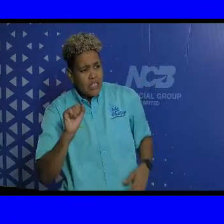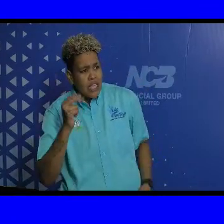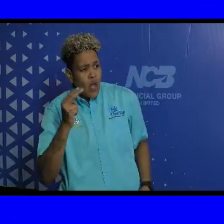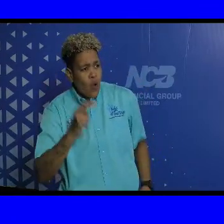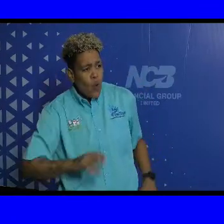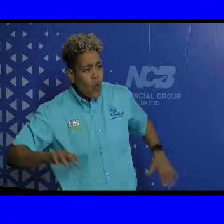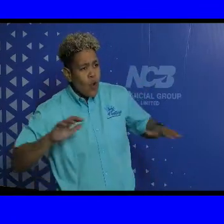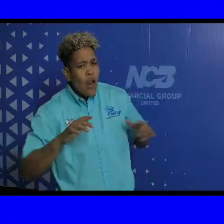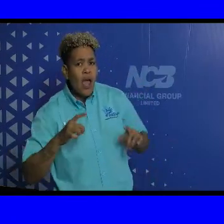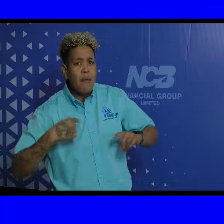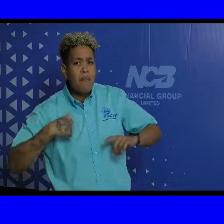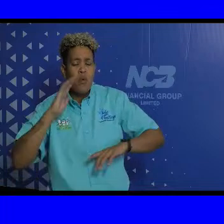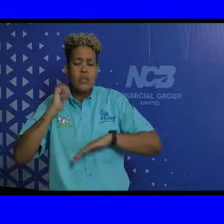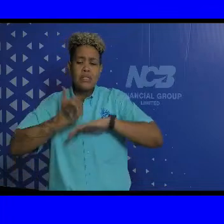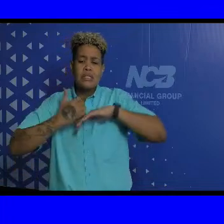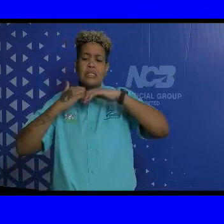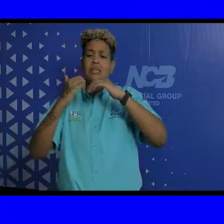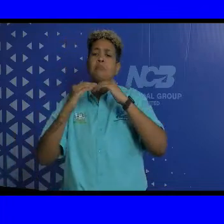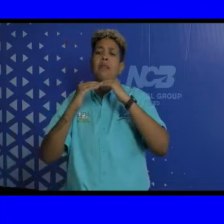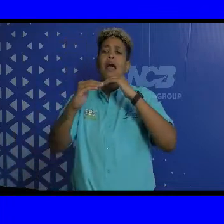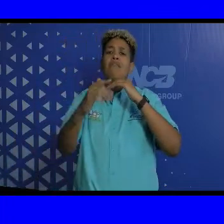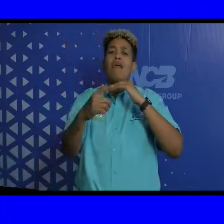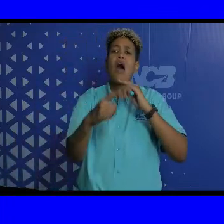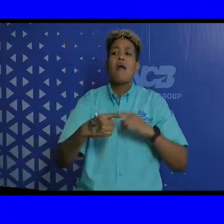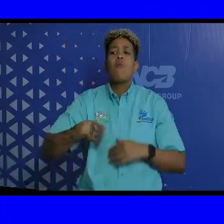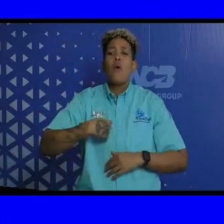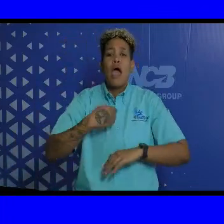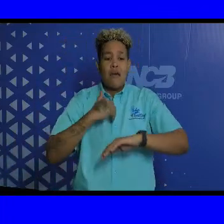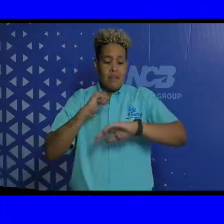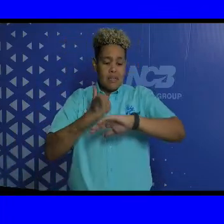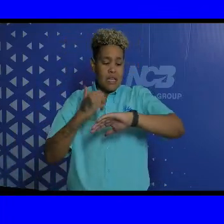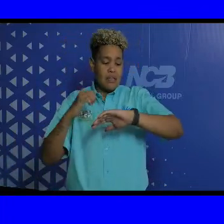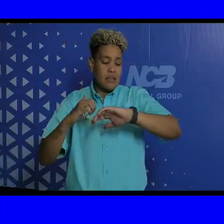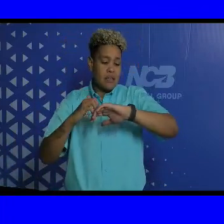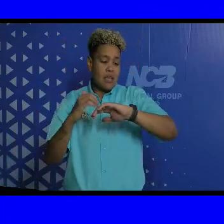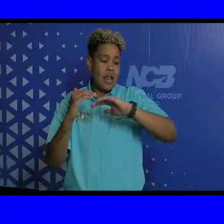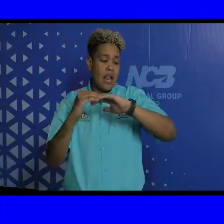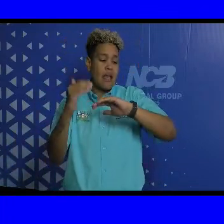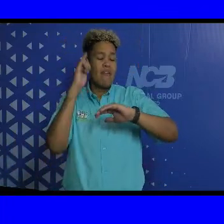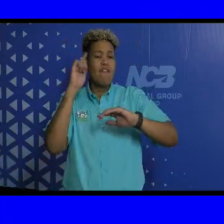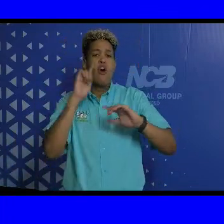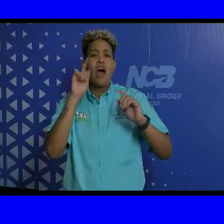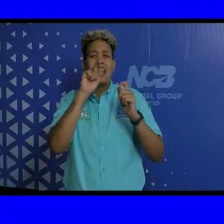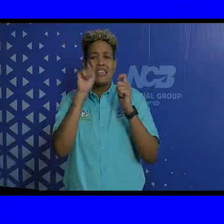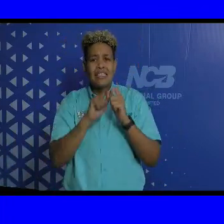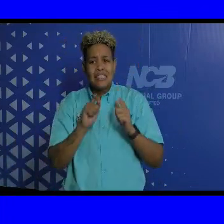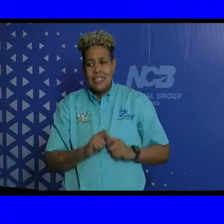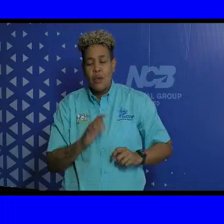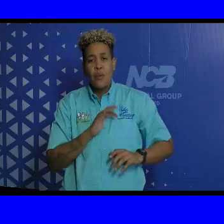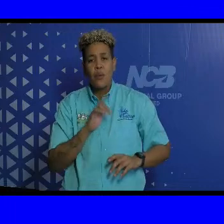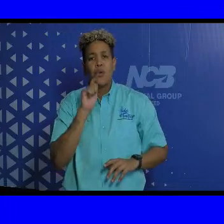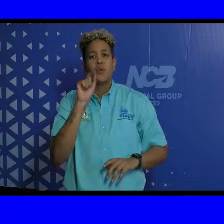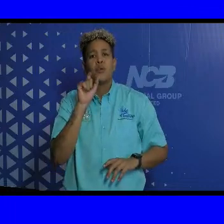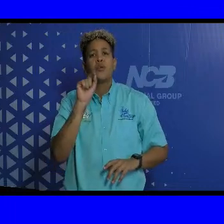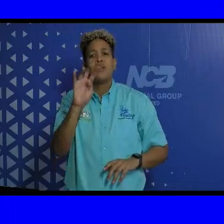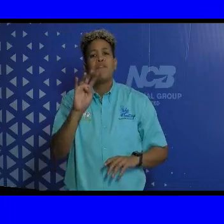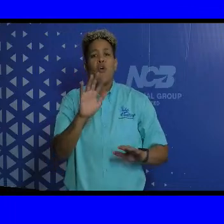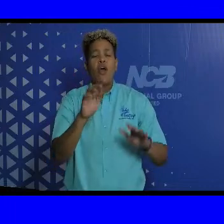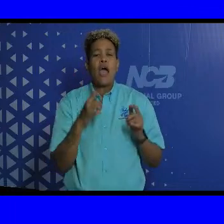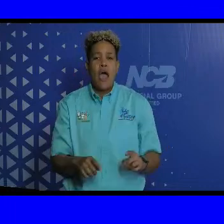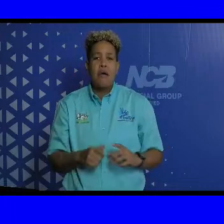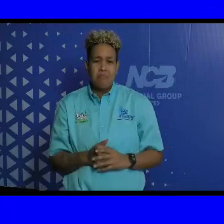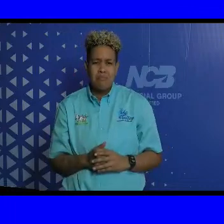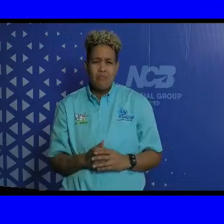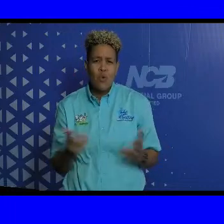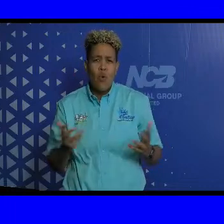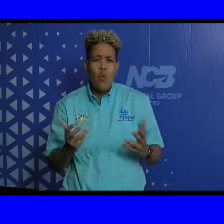stakeholders. And we're going to set the stage. We have set the stage for a spectacular 2024.